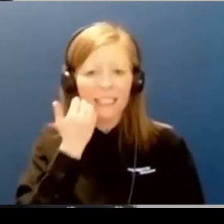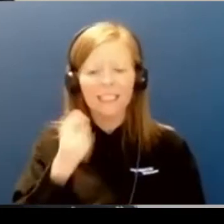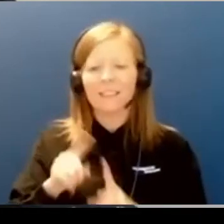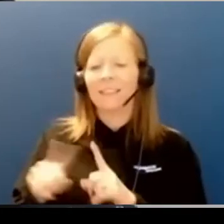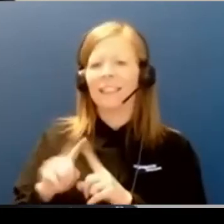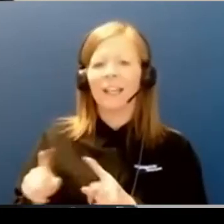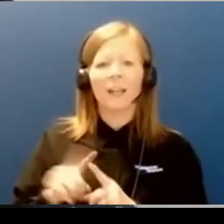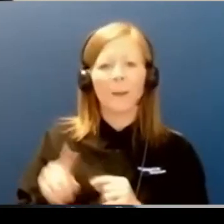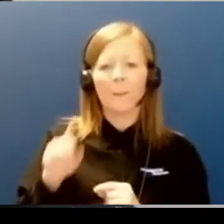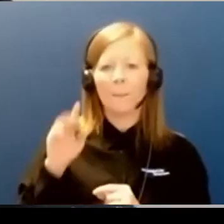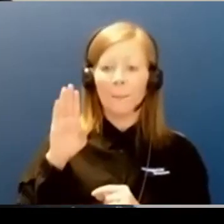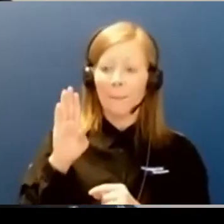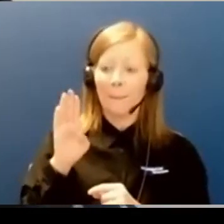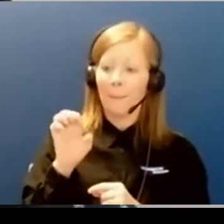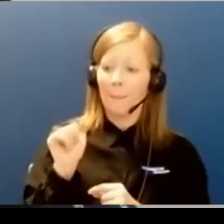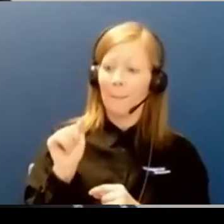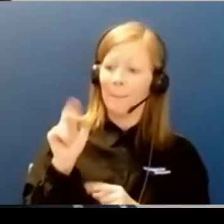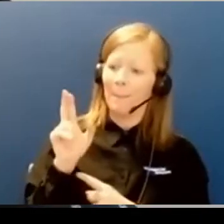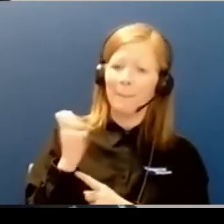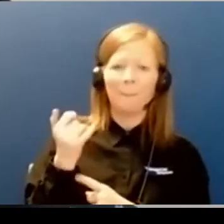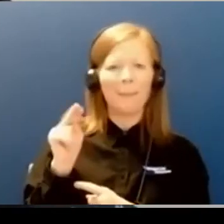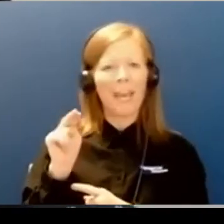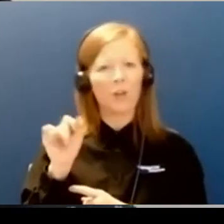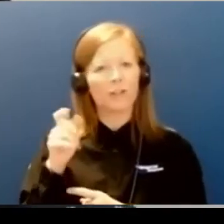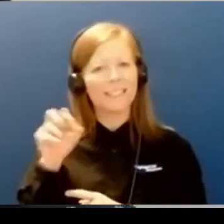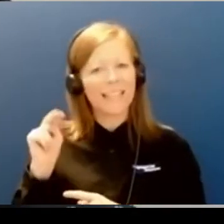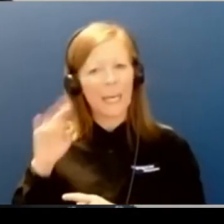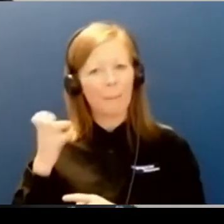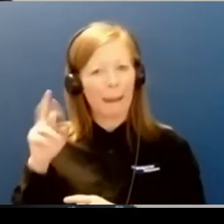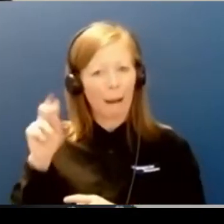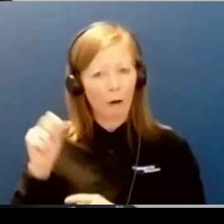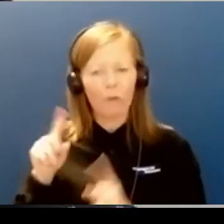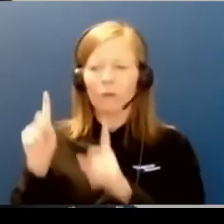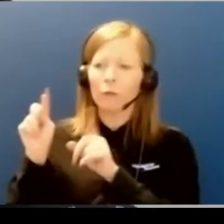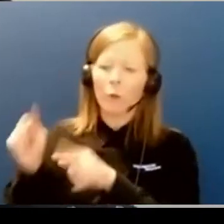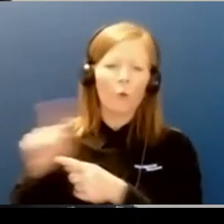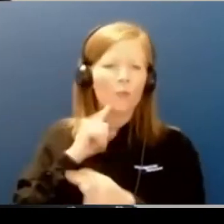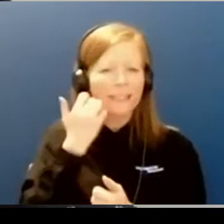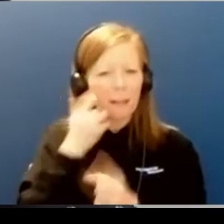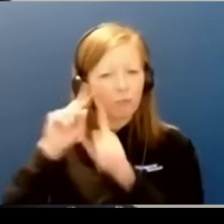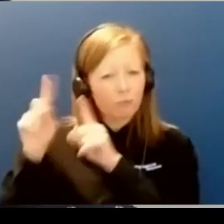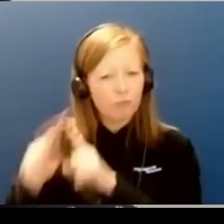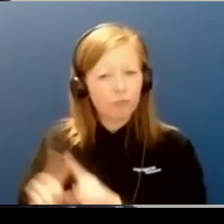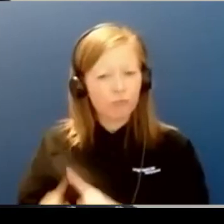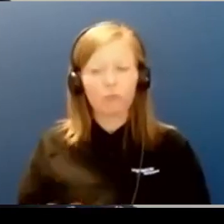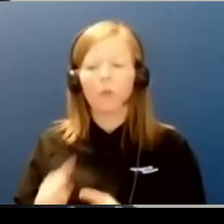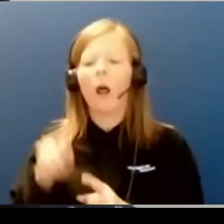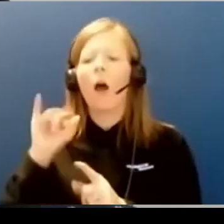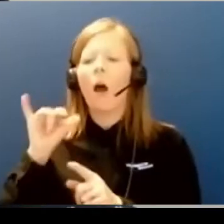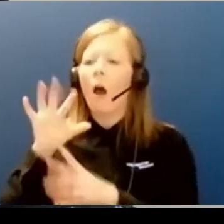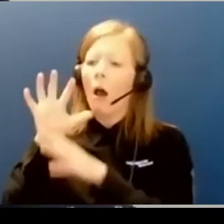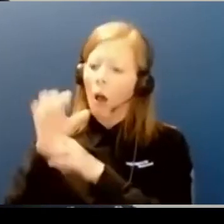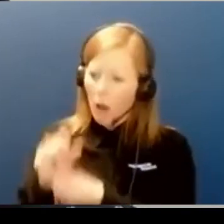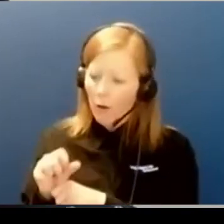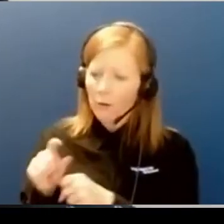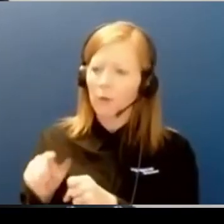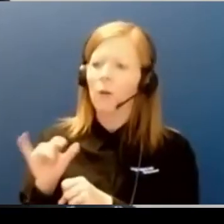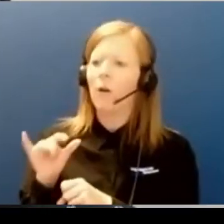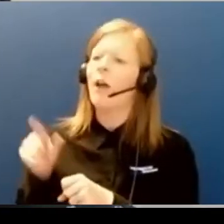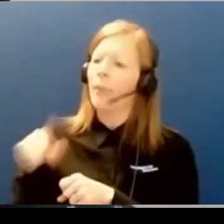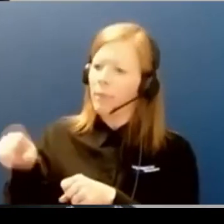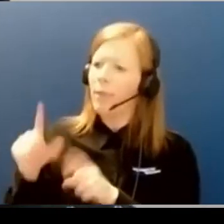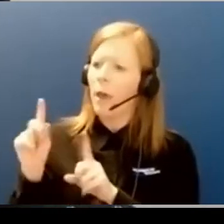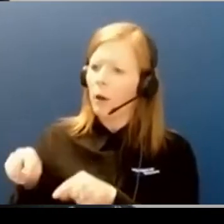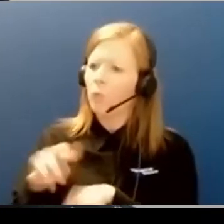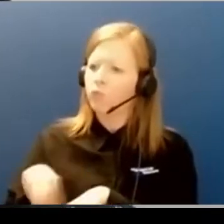those resources like the book or videos to get them a little more acclimated with a dental visit. That